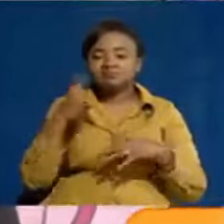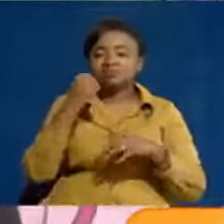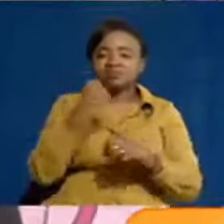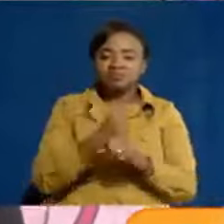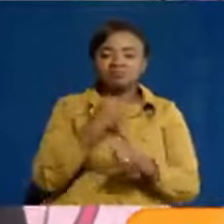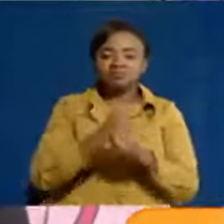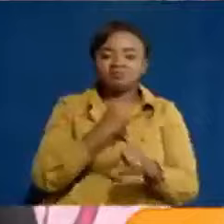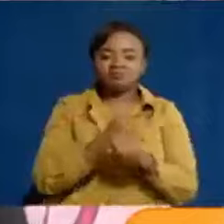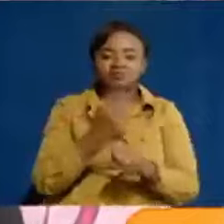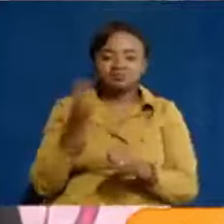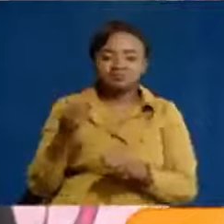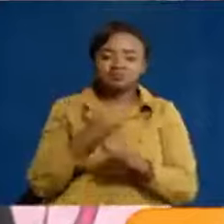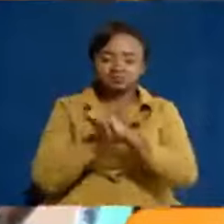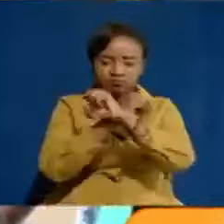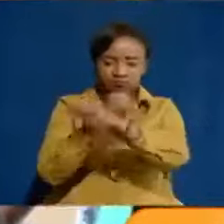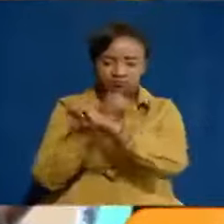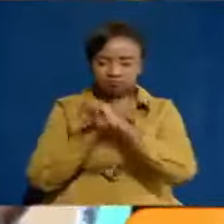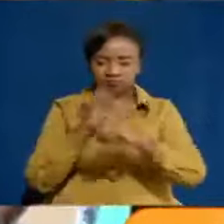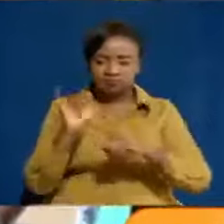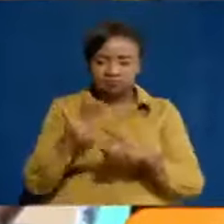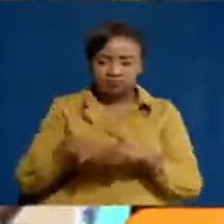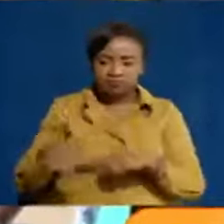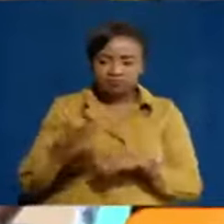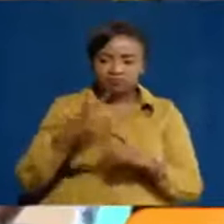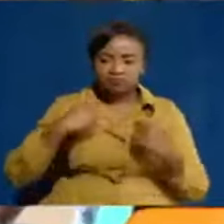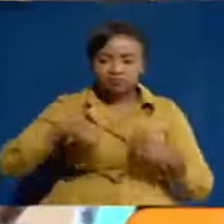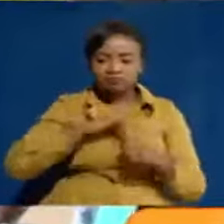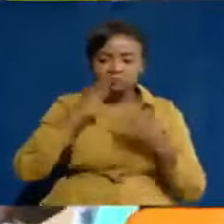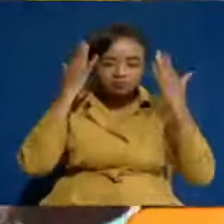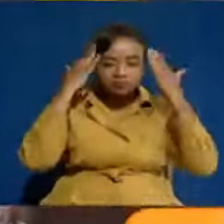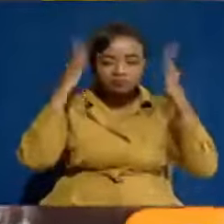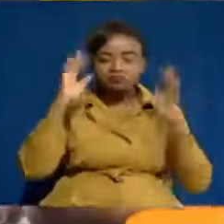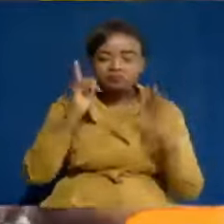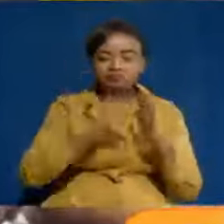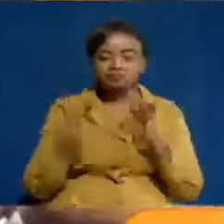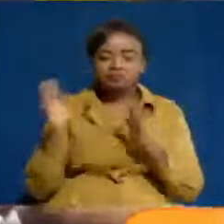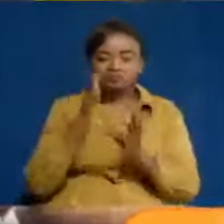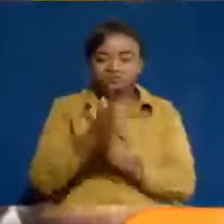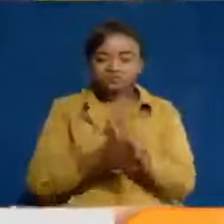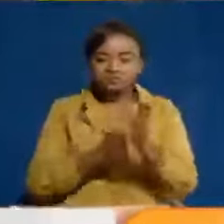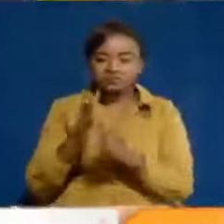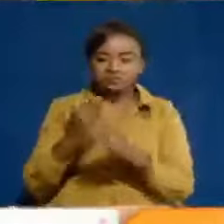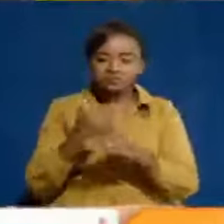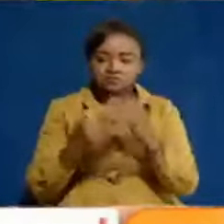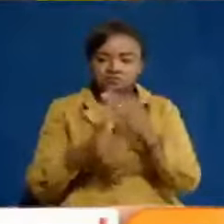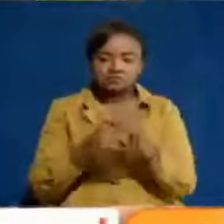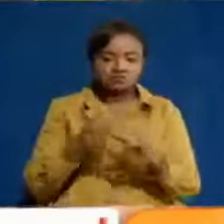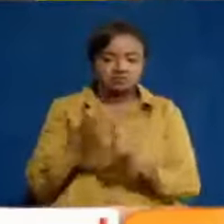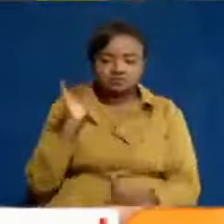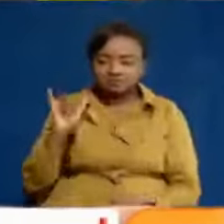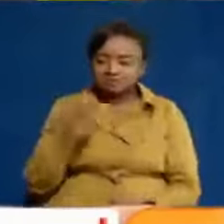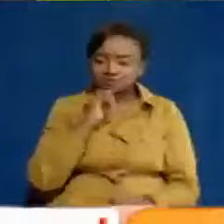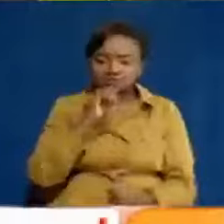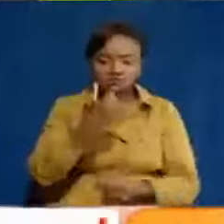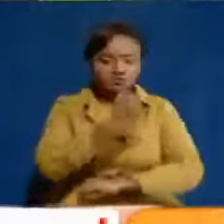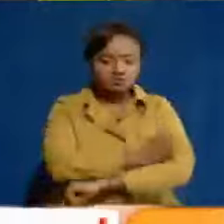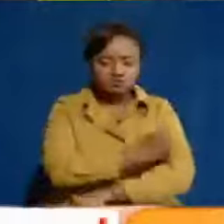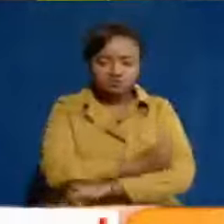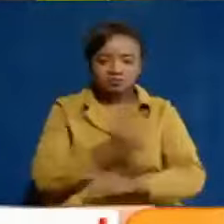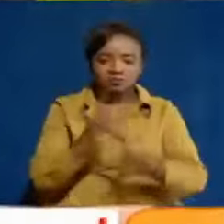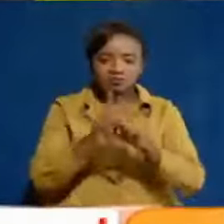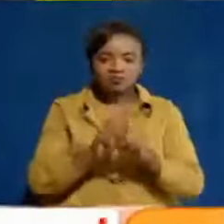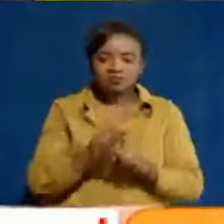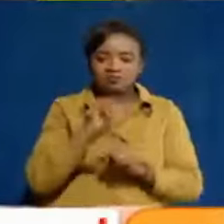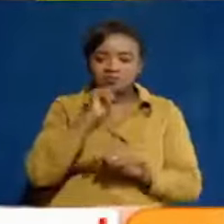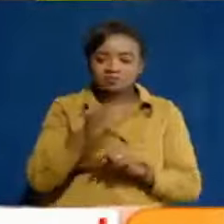been brought in to guard that place. We do not know what is under construction, but for sure it is not a school, and for sure it is not the developer